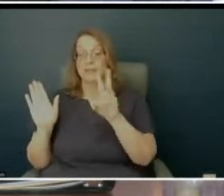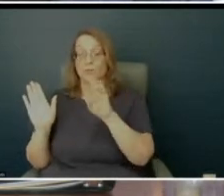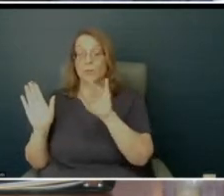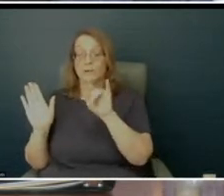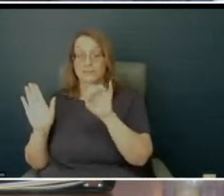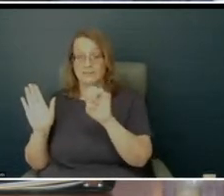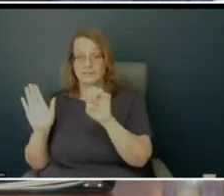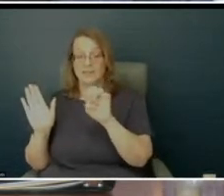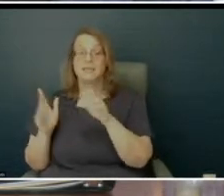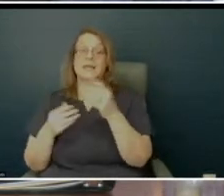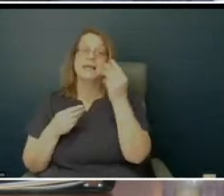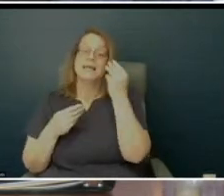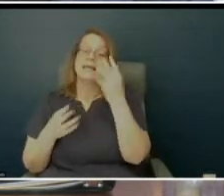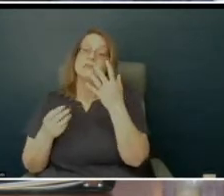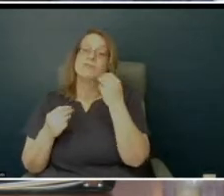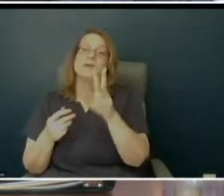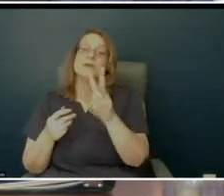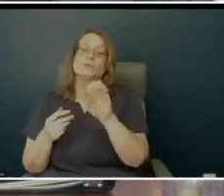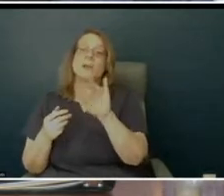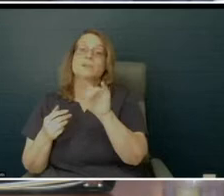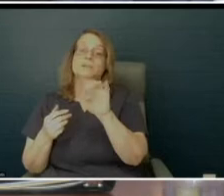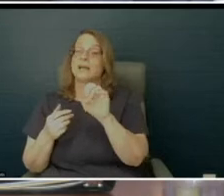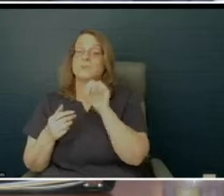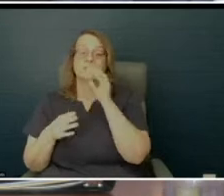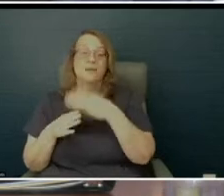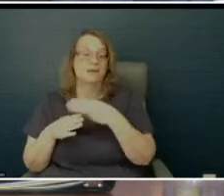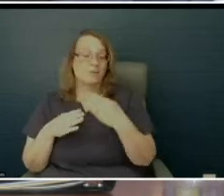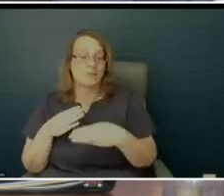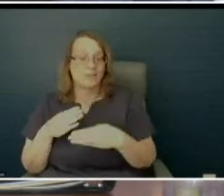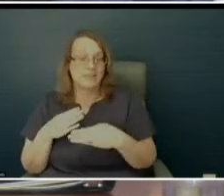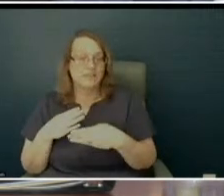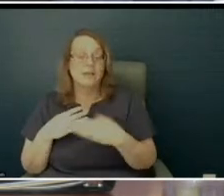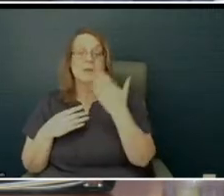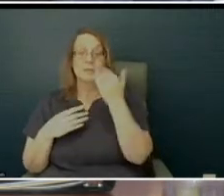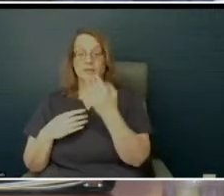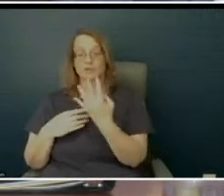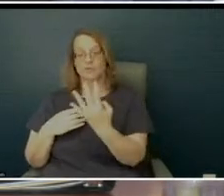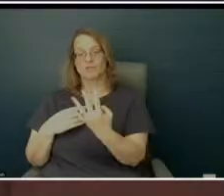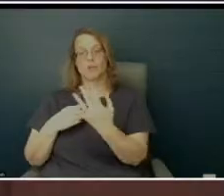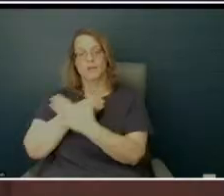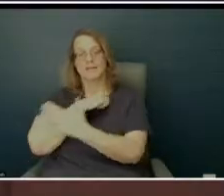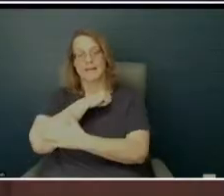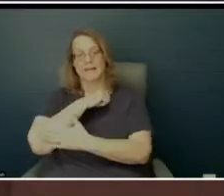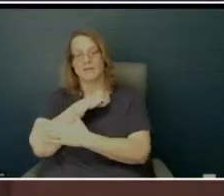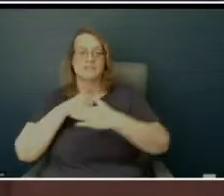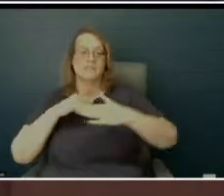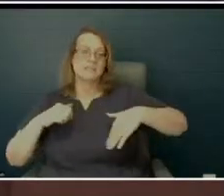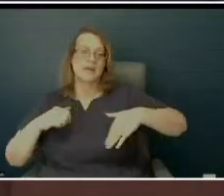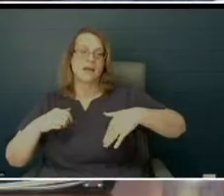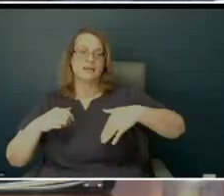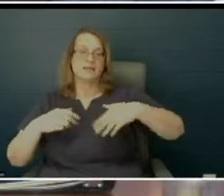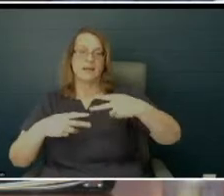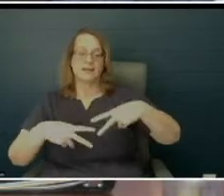on the website was incomplete because 4 counties had not uploaded their data. So no credibility to that. There was claim. Zero to that,